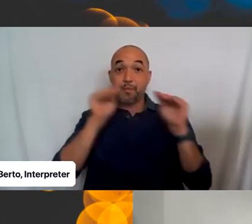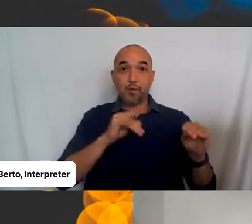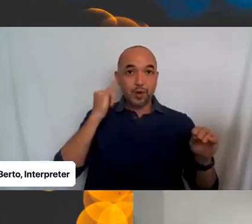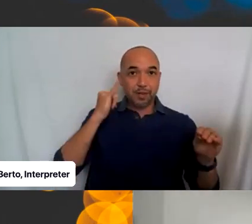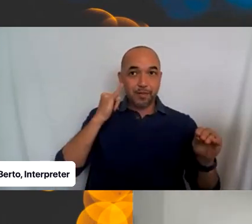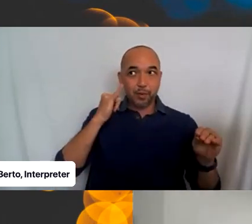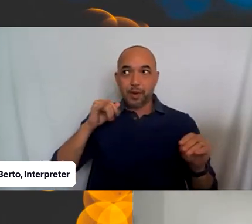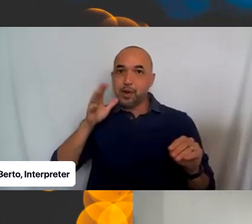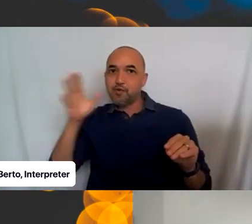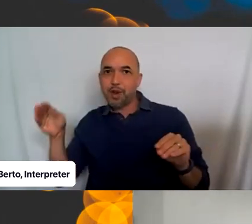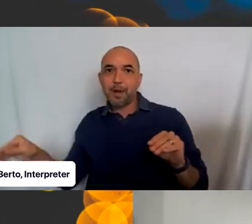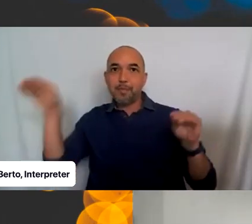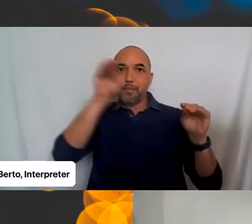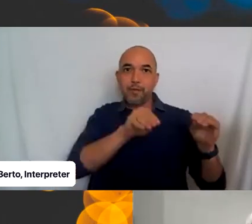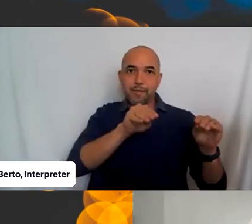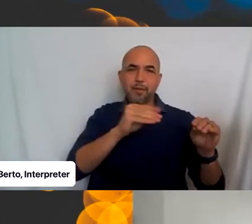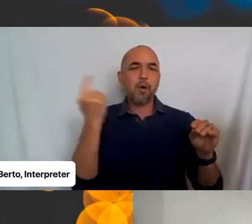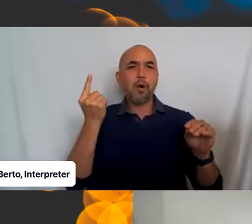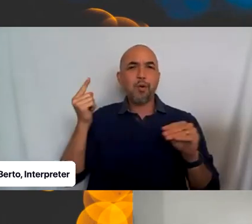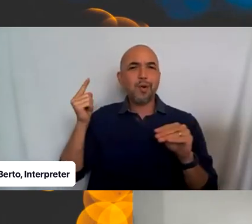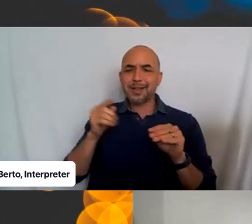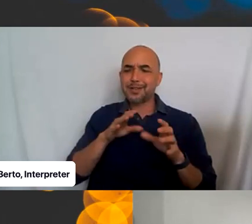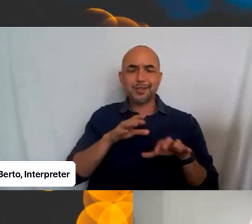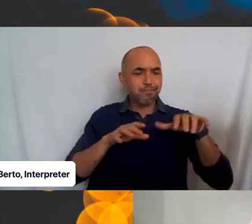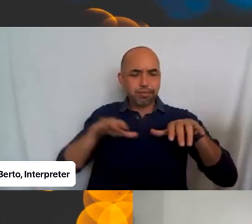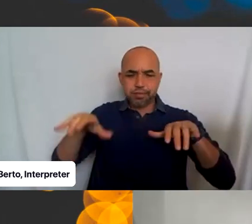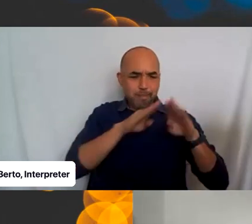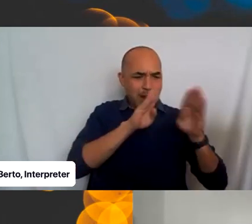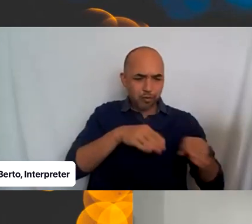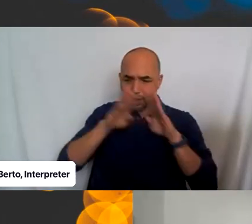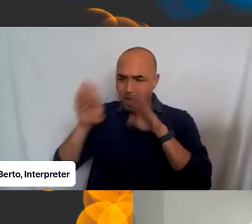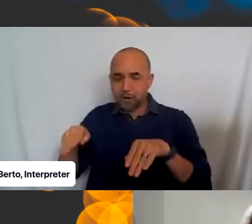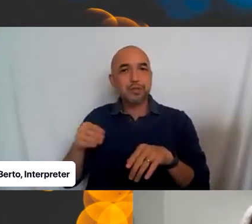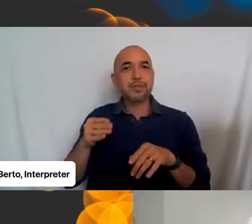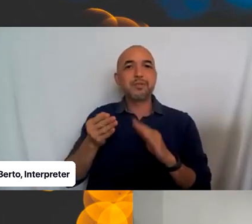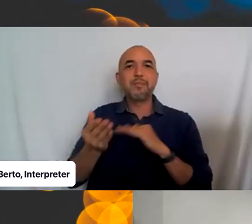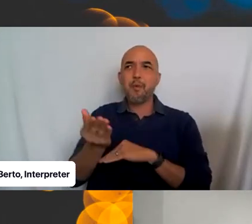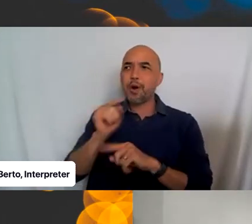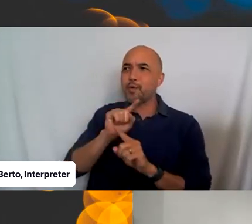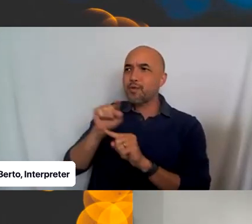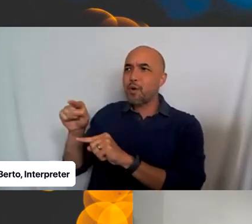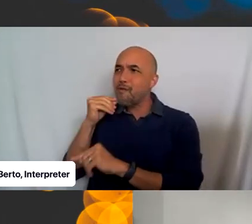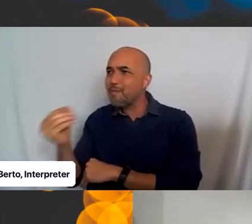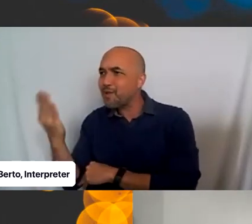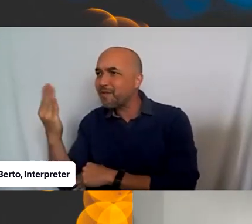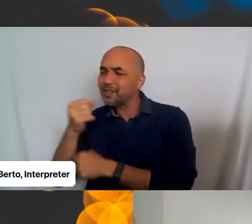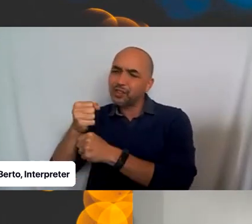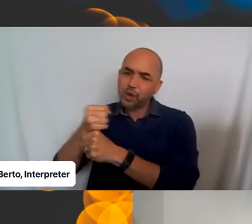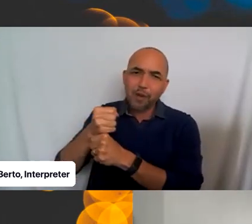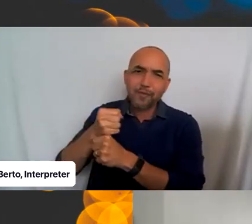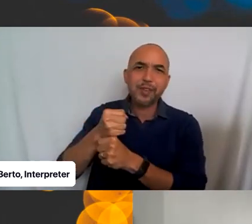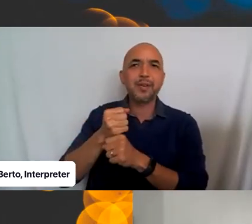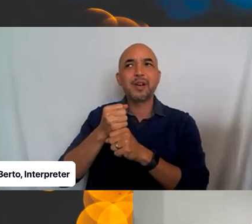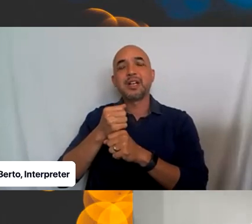So I was always next door to her, going to her house for coffee in the morning, and she would make me breakfast, and we'd have family dinners every Sunday. And